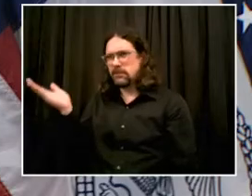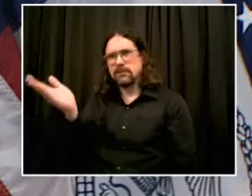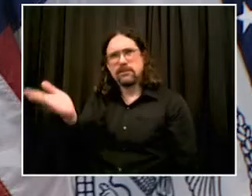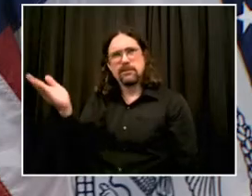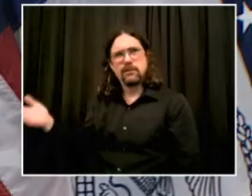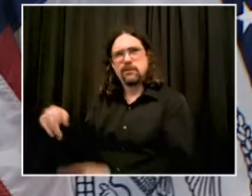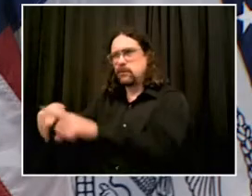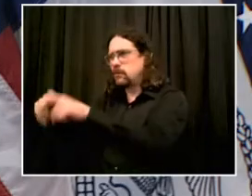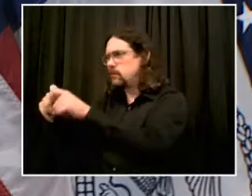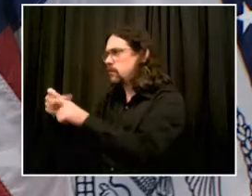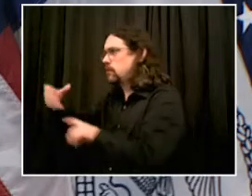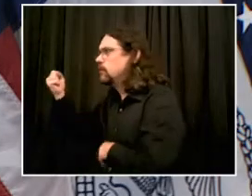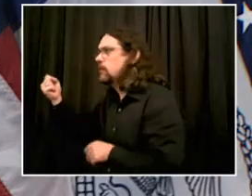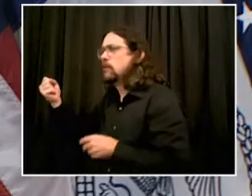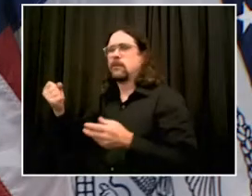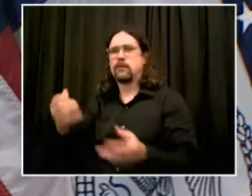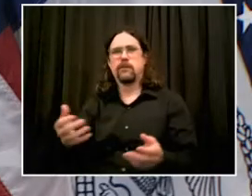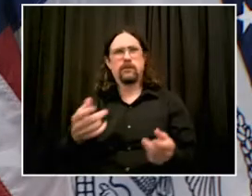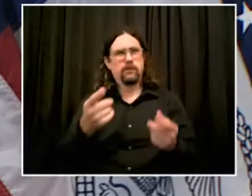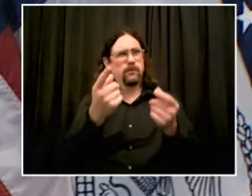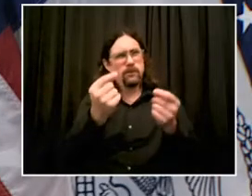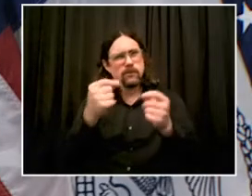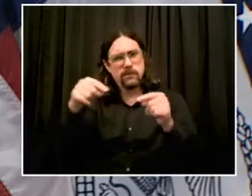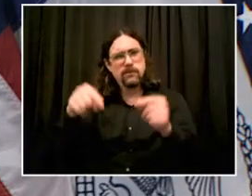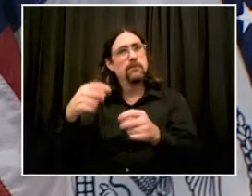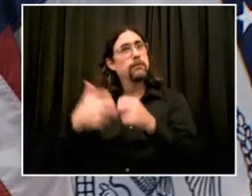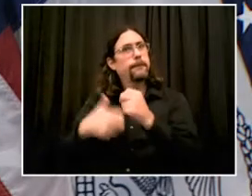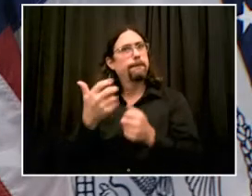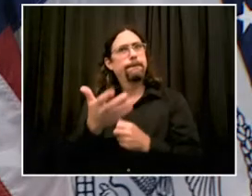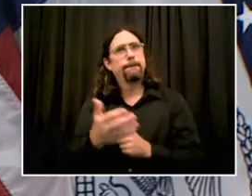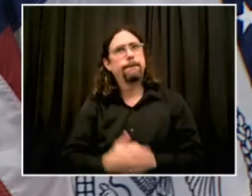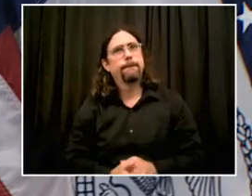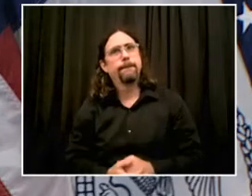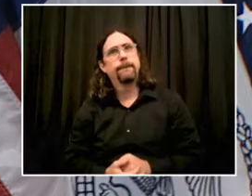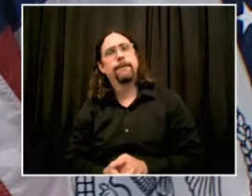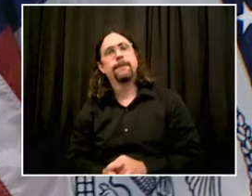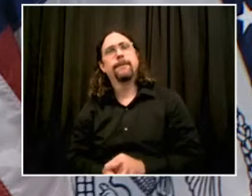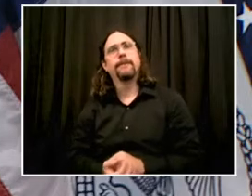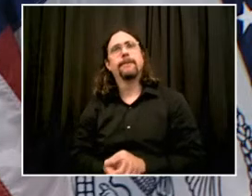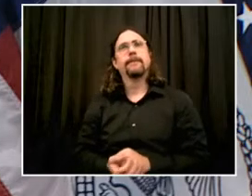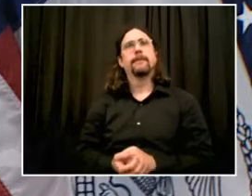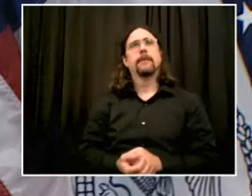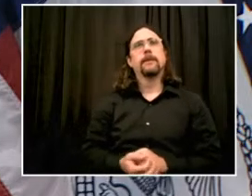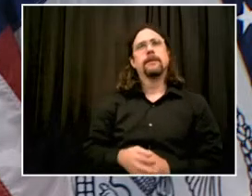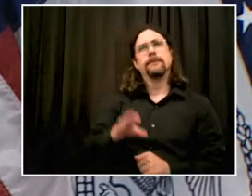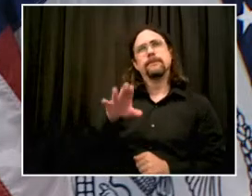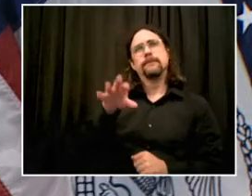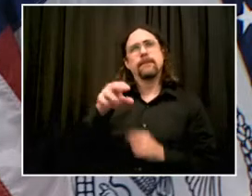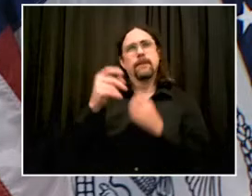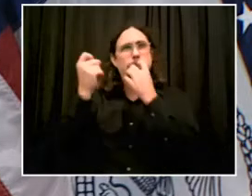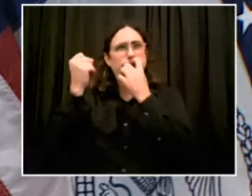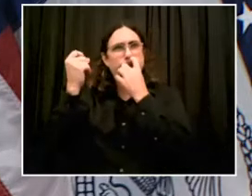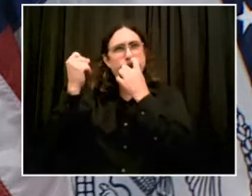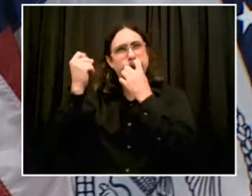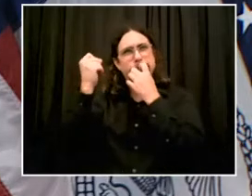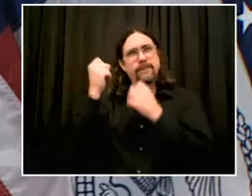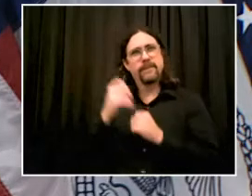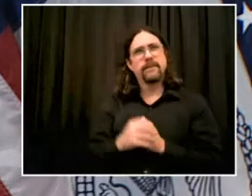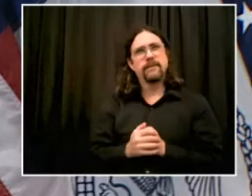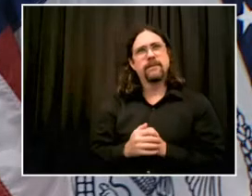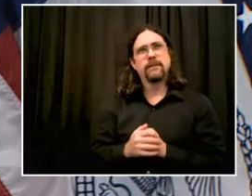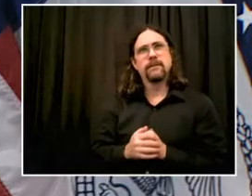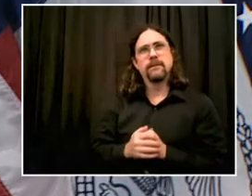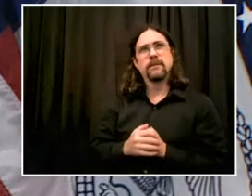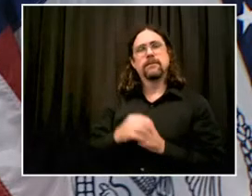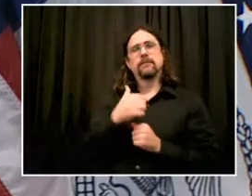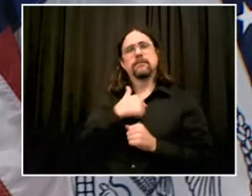this. There are individual rights issues and due process issues here. The remote dynamics have been